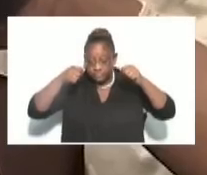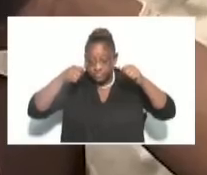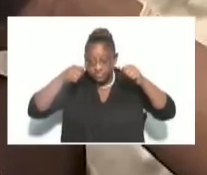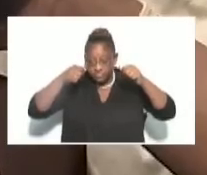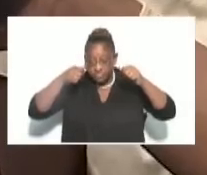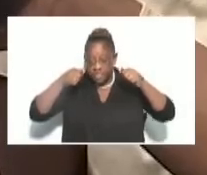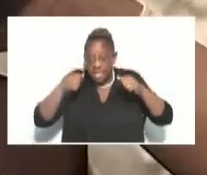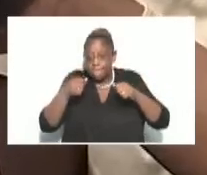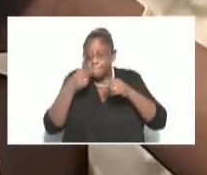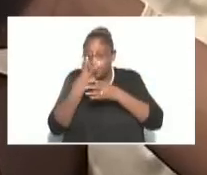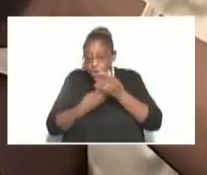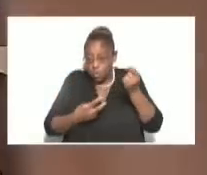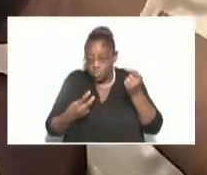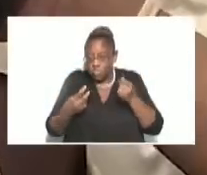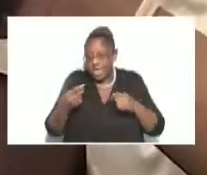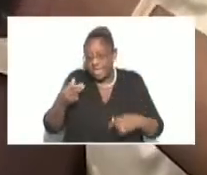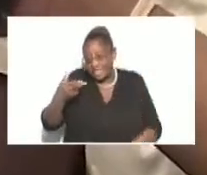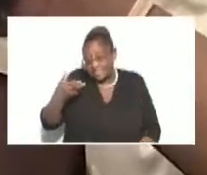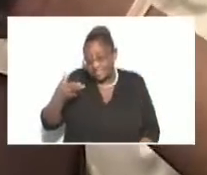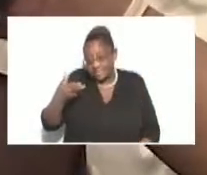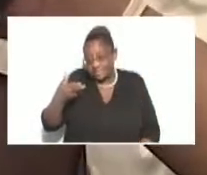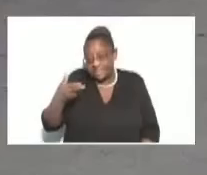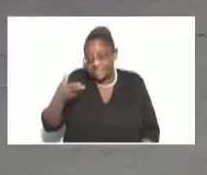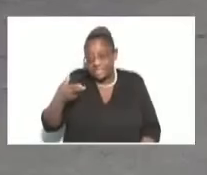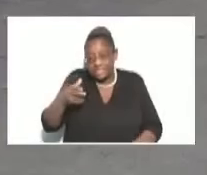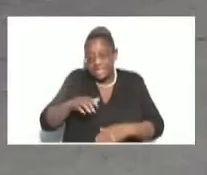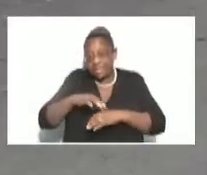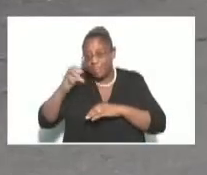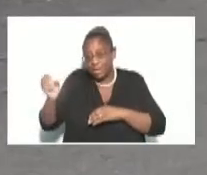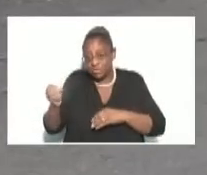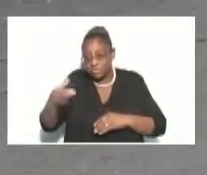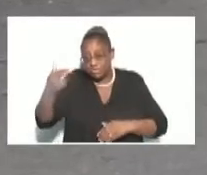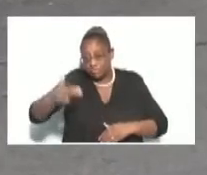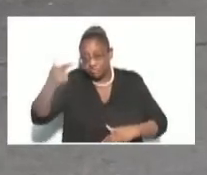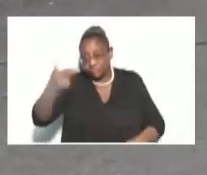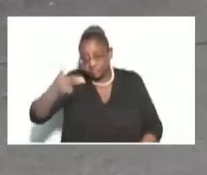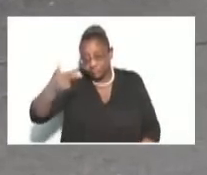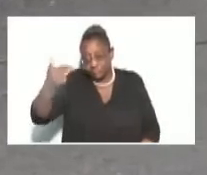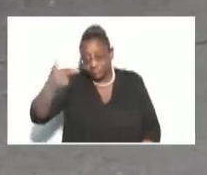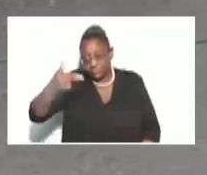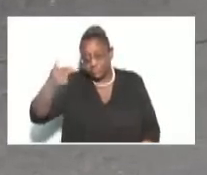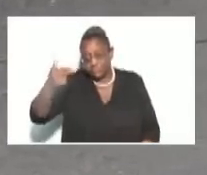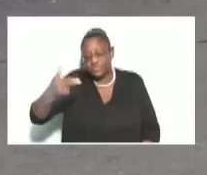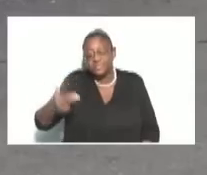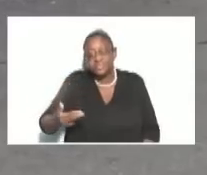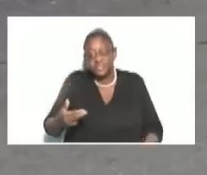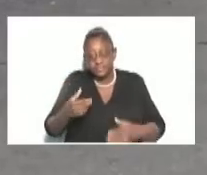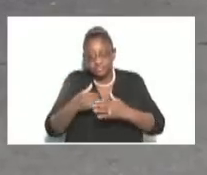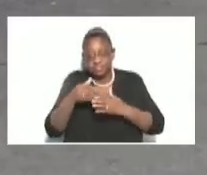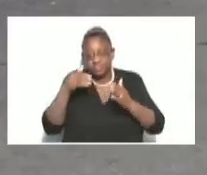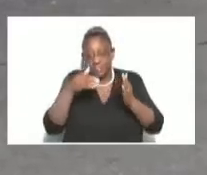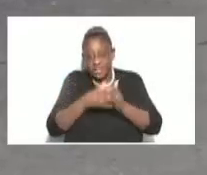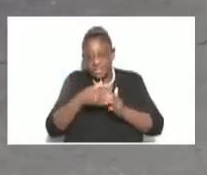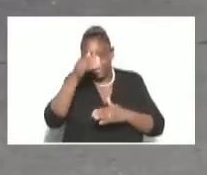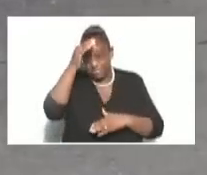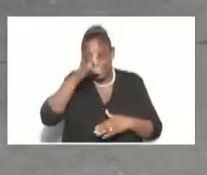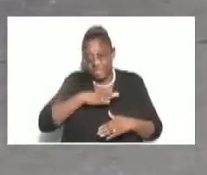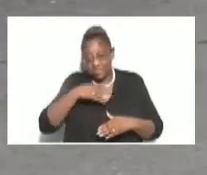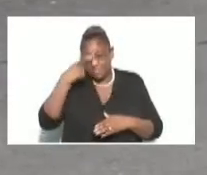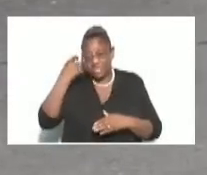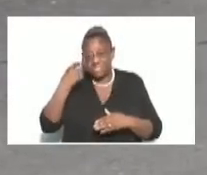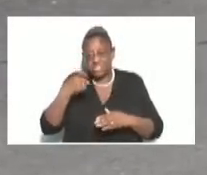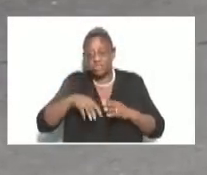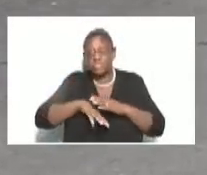with handguns, exited the vehicle and fired multiple shots at the victim,